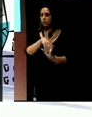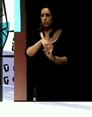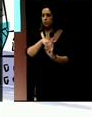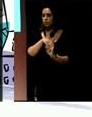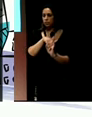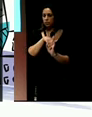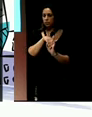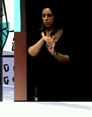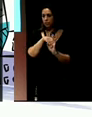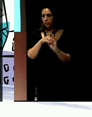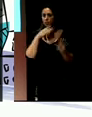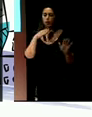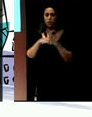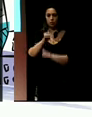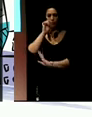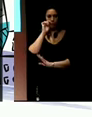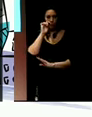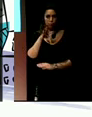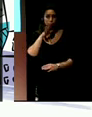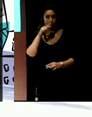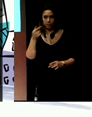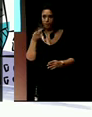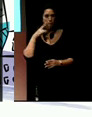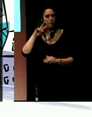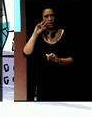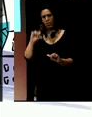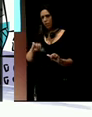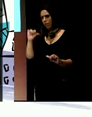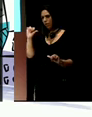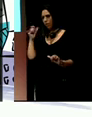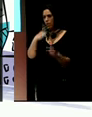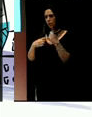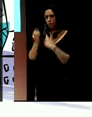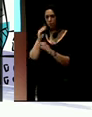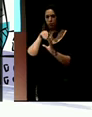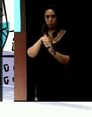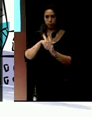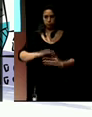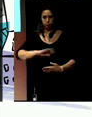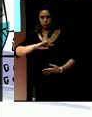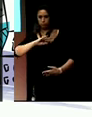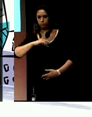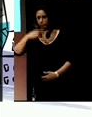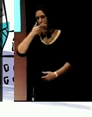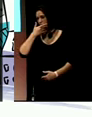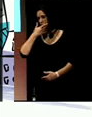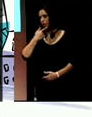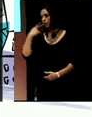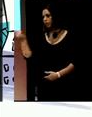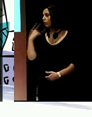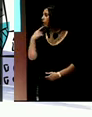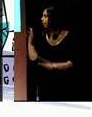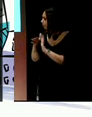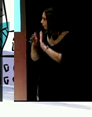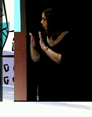the field of accessibility in tourism. So she's very experienced and she has a lot of information to give us.